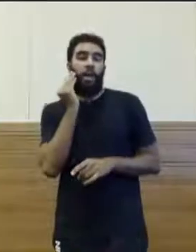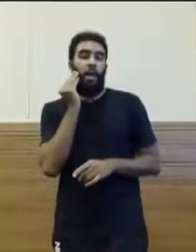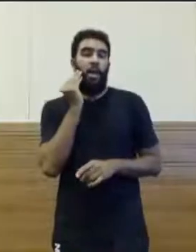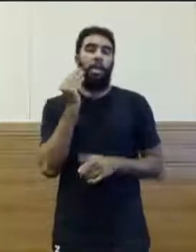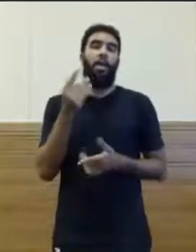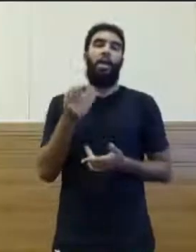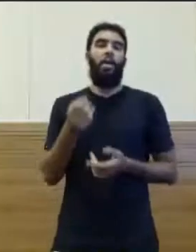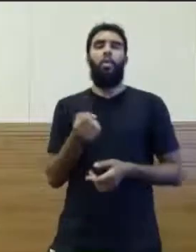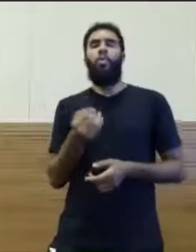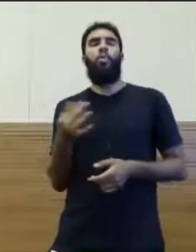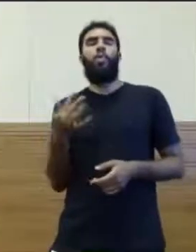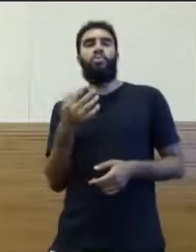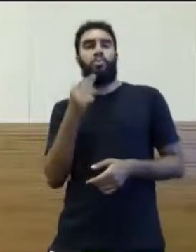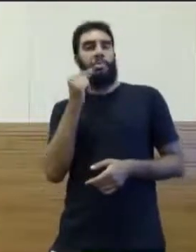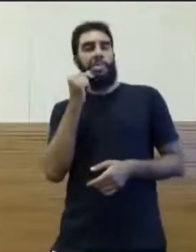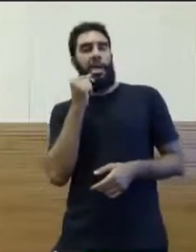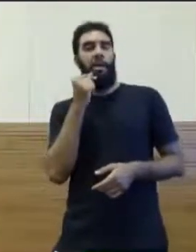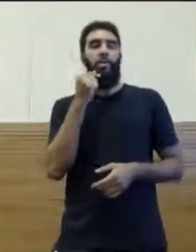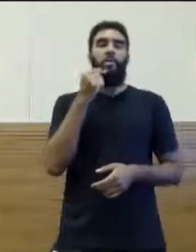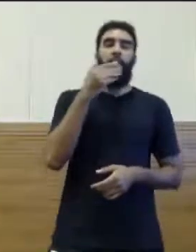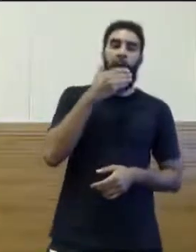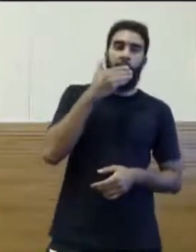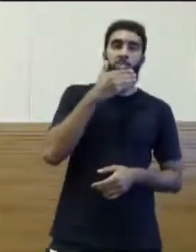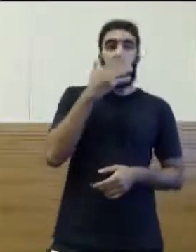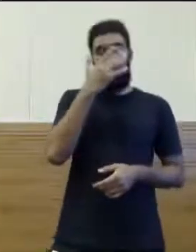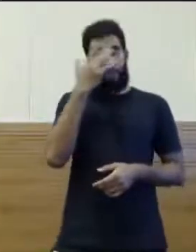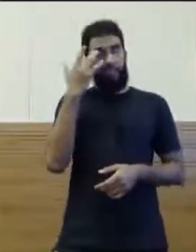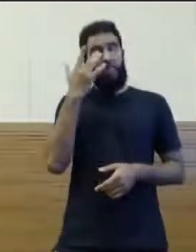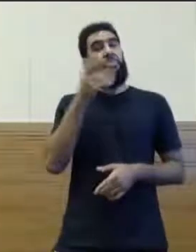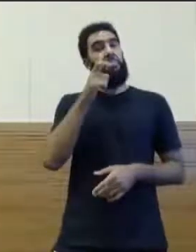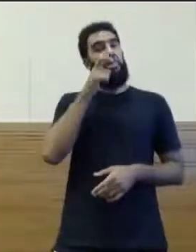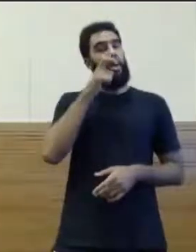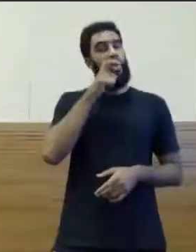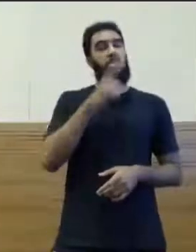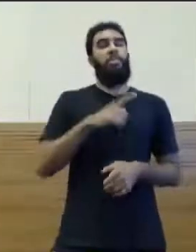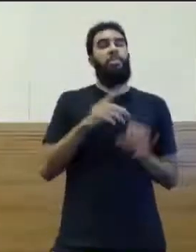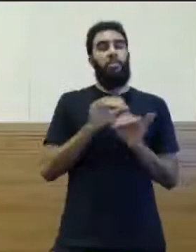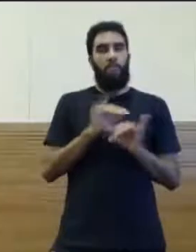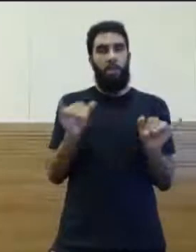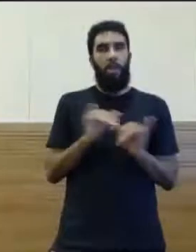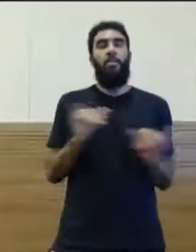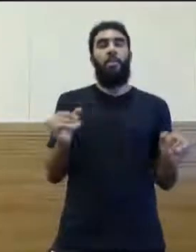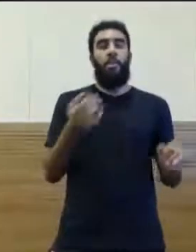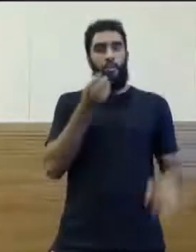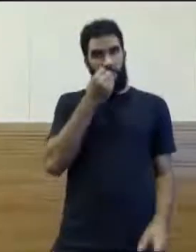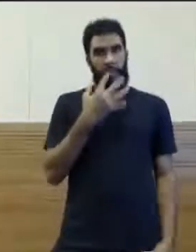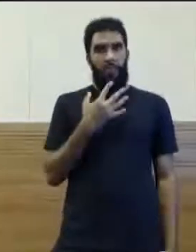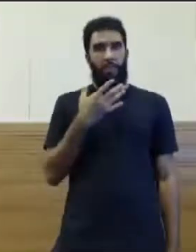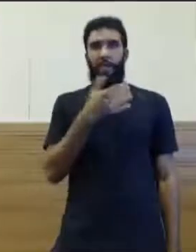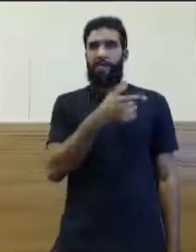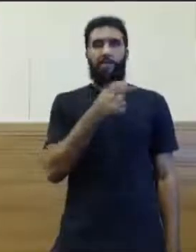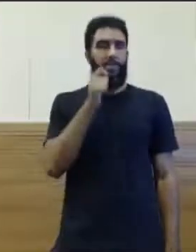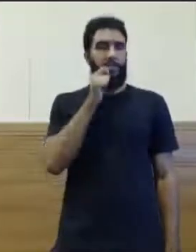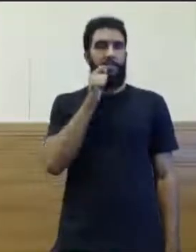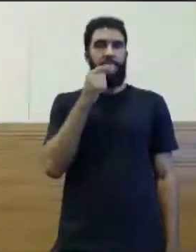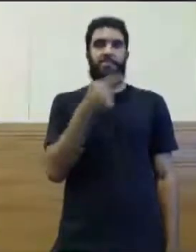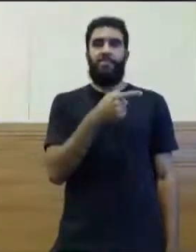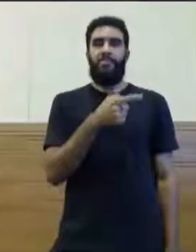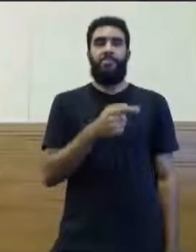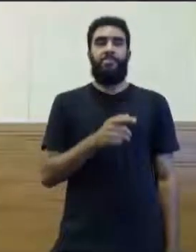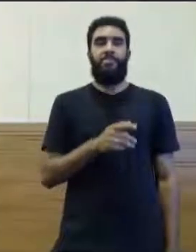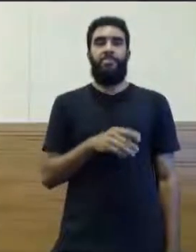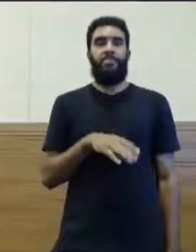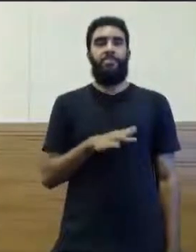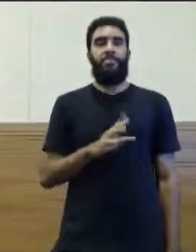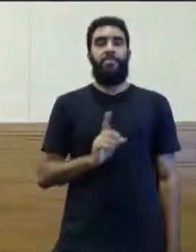simulation of quantities of salt and sugar. This was very interesting. This had a big repercussion. Unfortunately, we don't